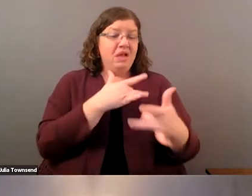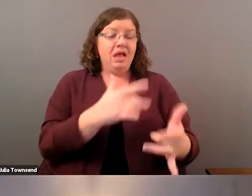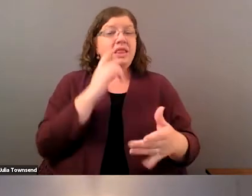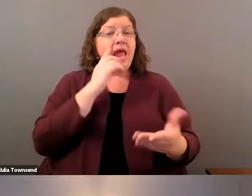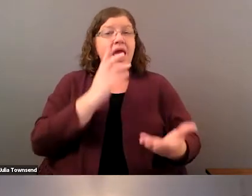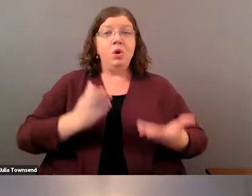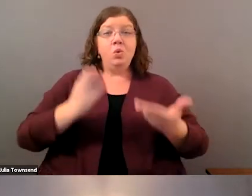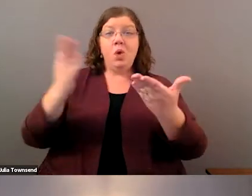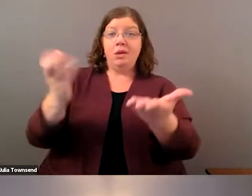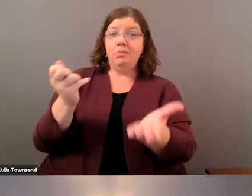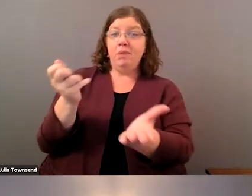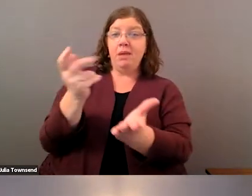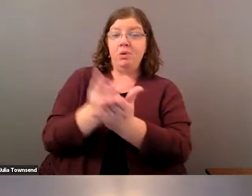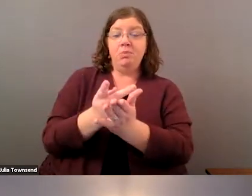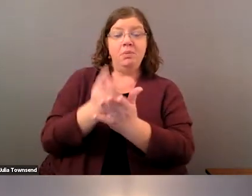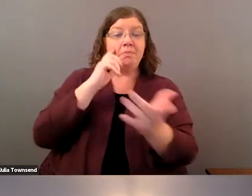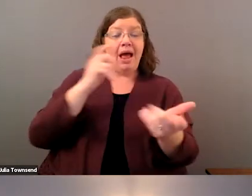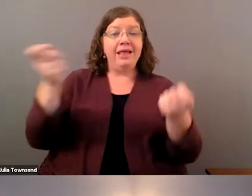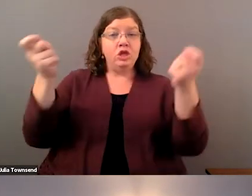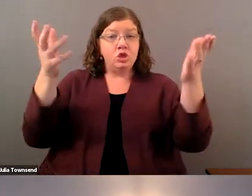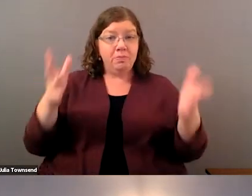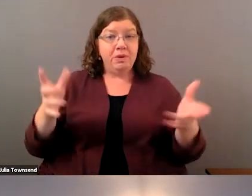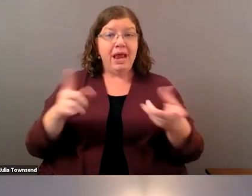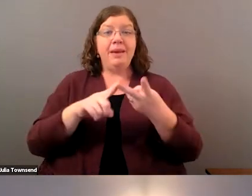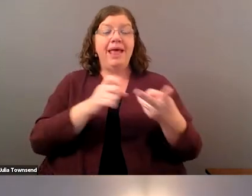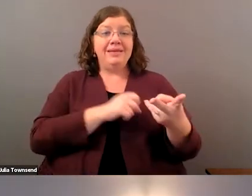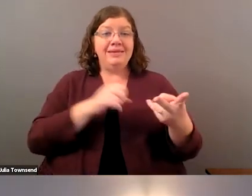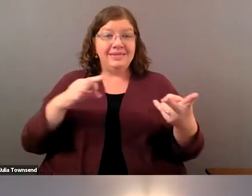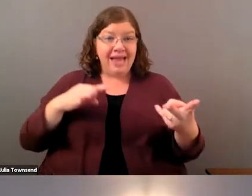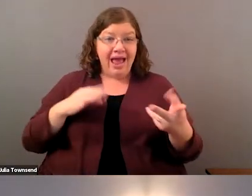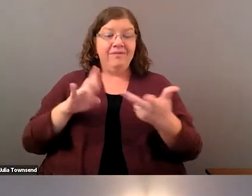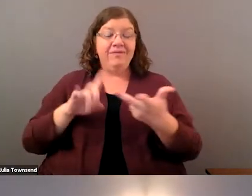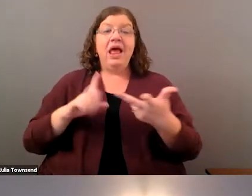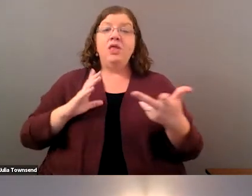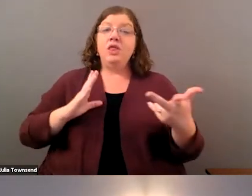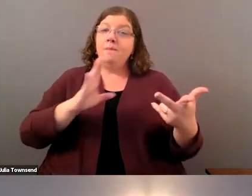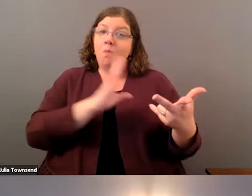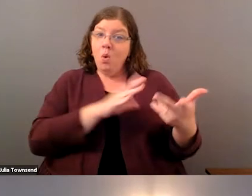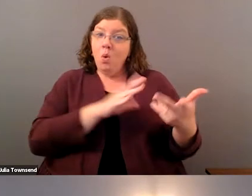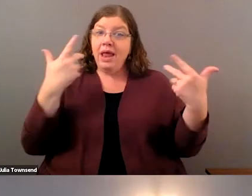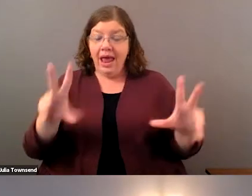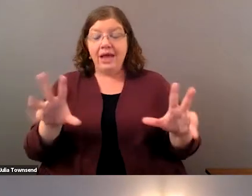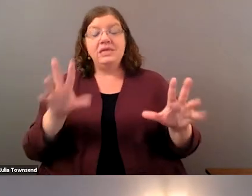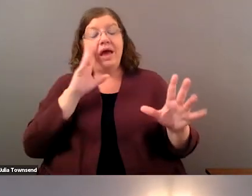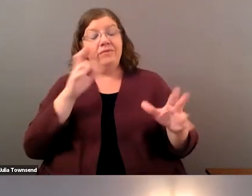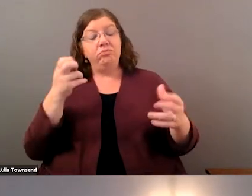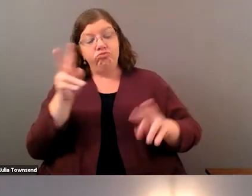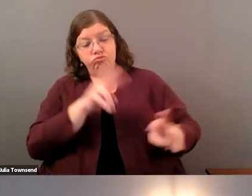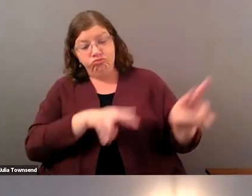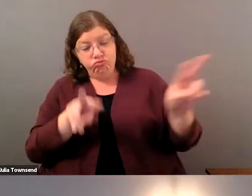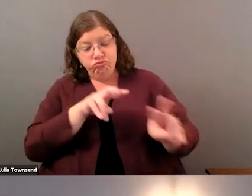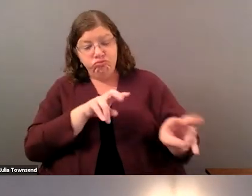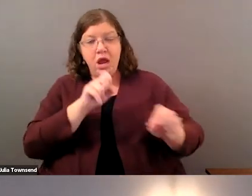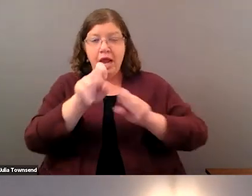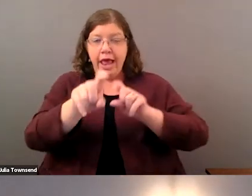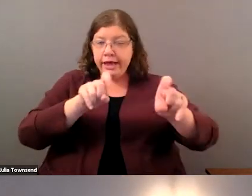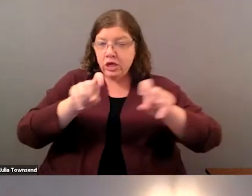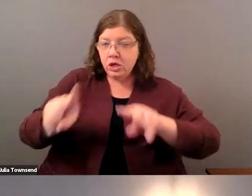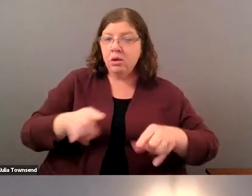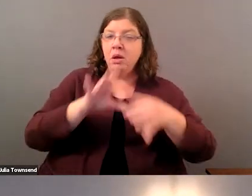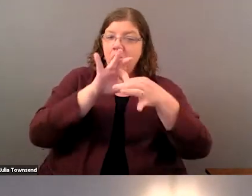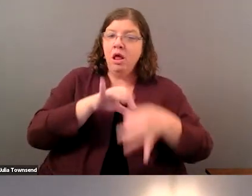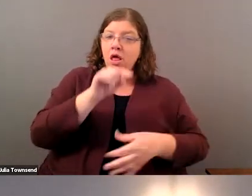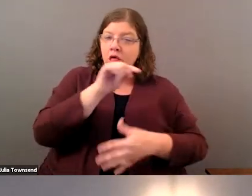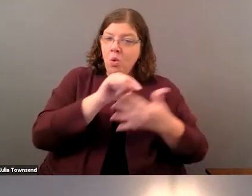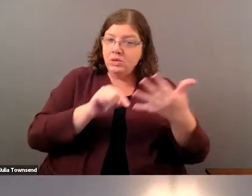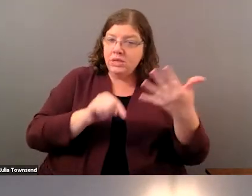for approval by the superintendent and staff, and board members have had an opportunity to consider and ask questions about these items